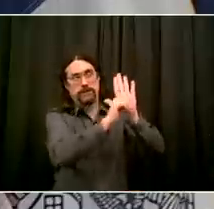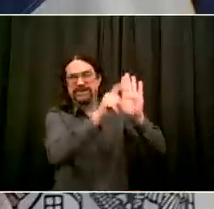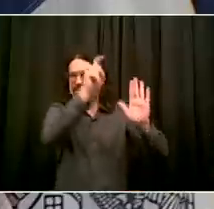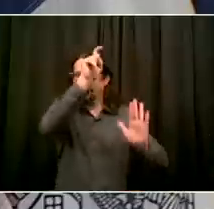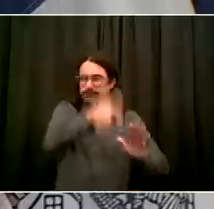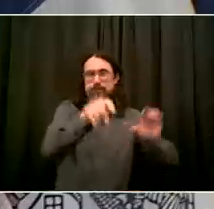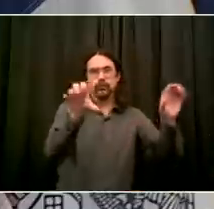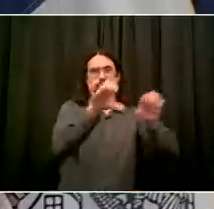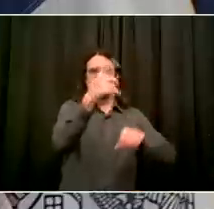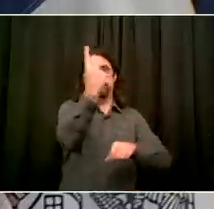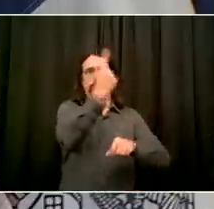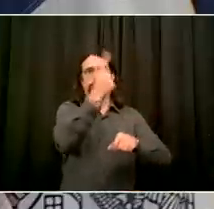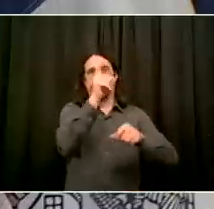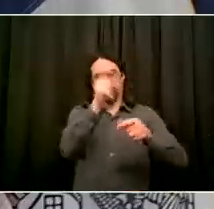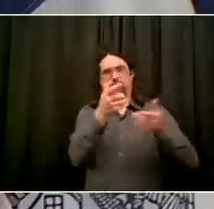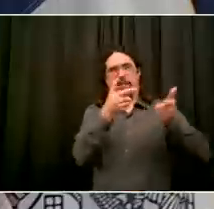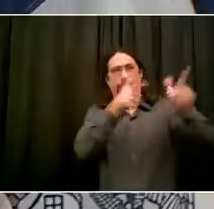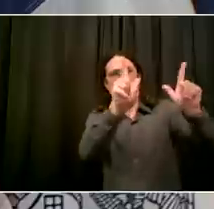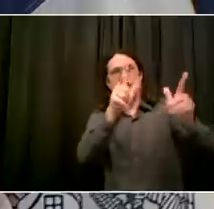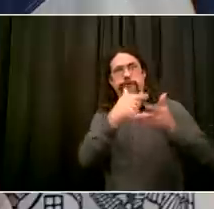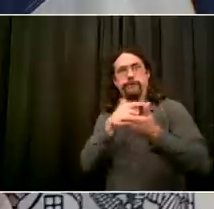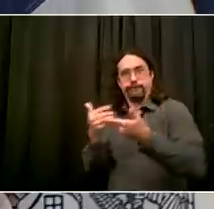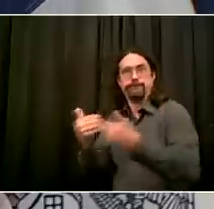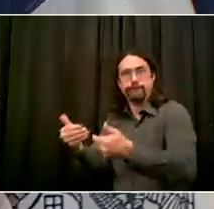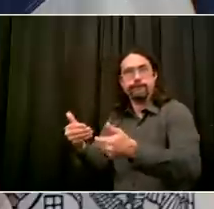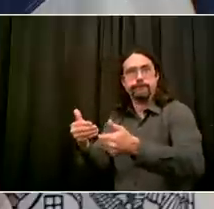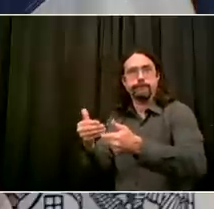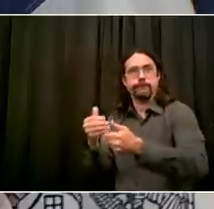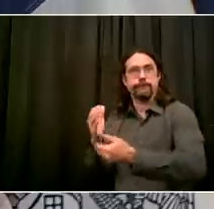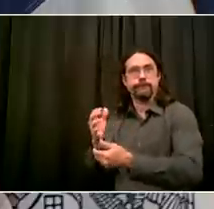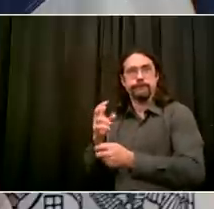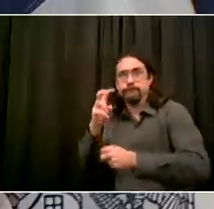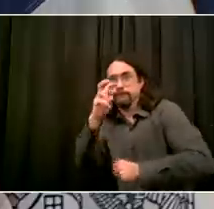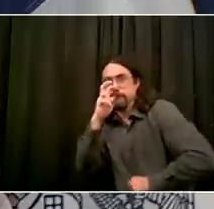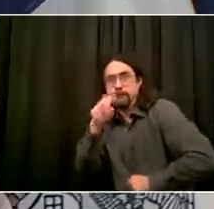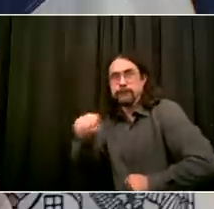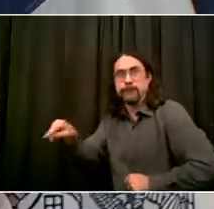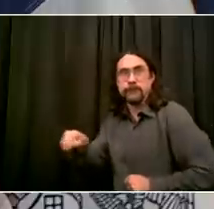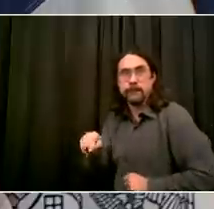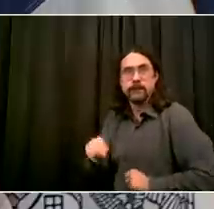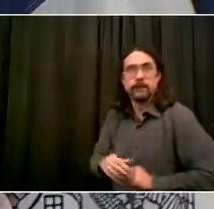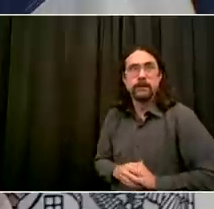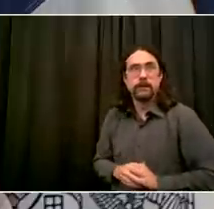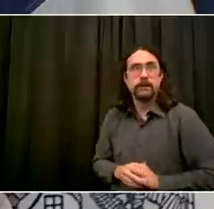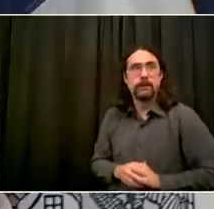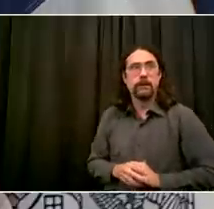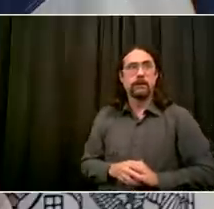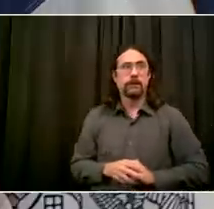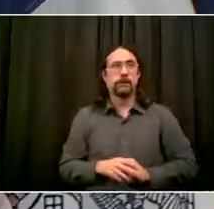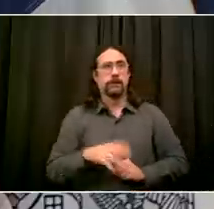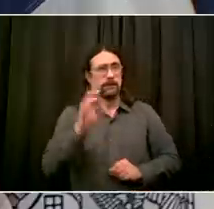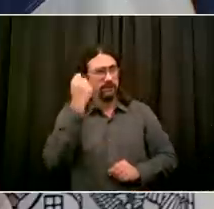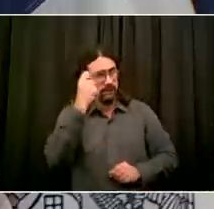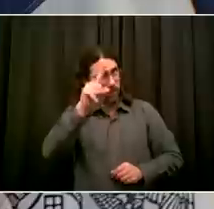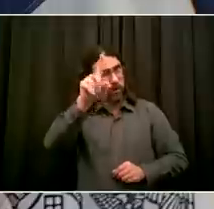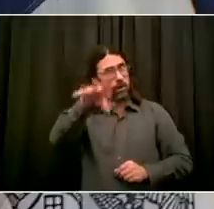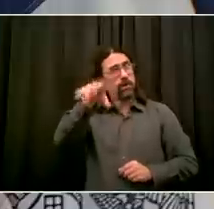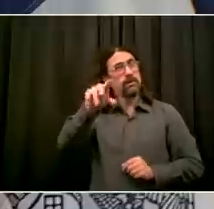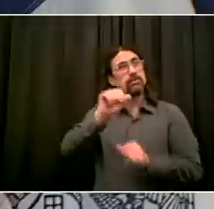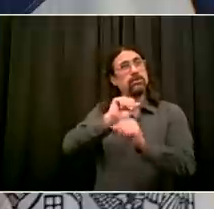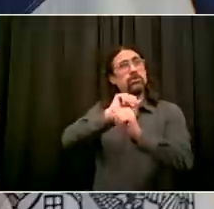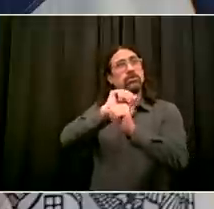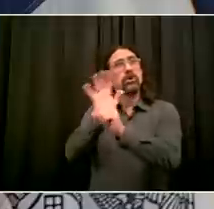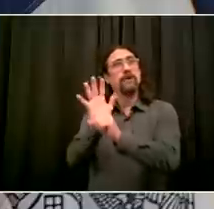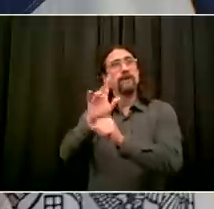Nassau County, Orange County, Rockland County. I want them acted on for the good of the people in those communities, but also to stop the